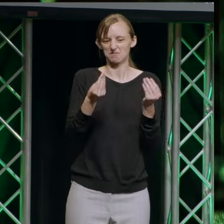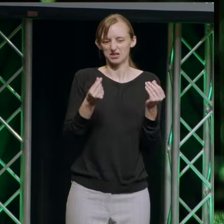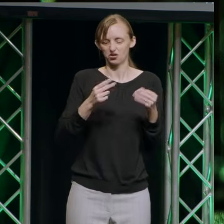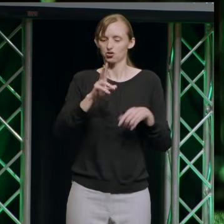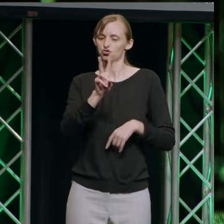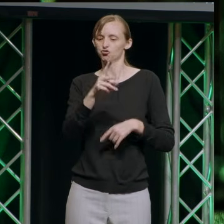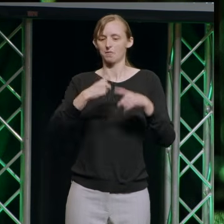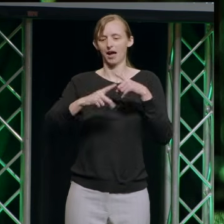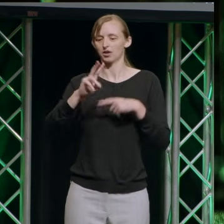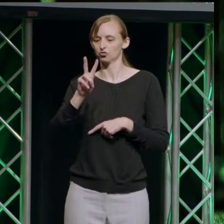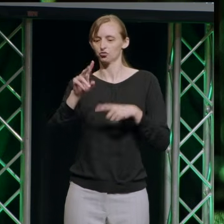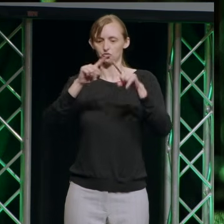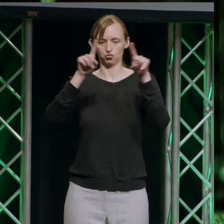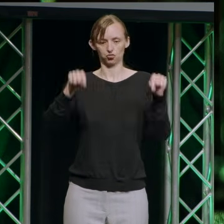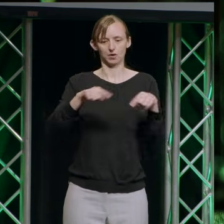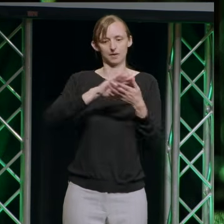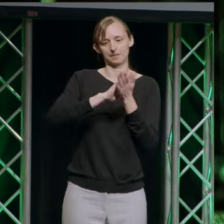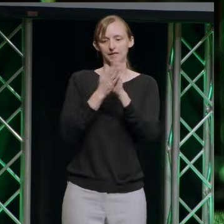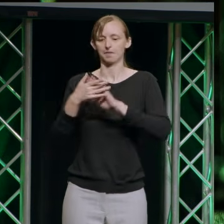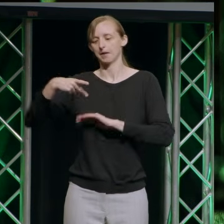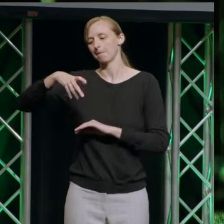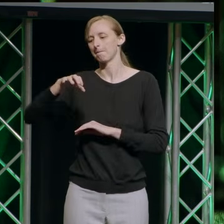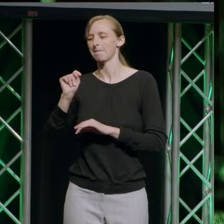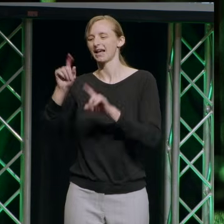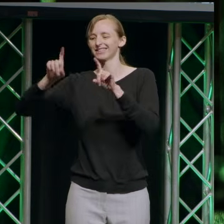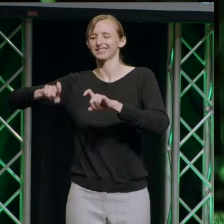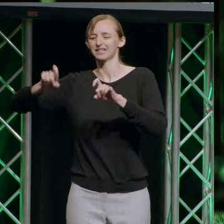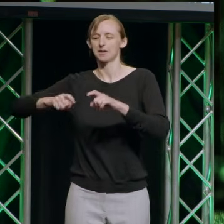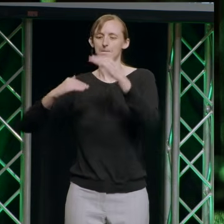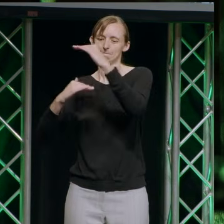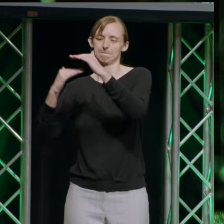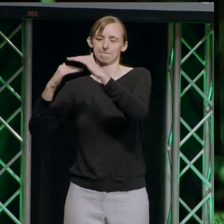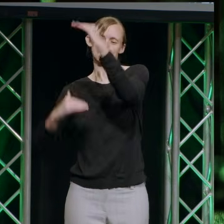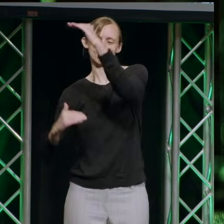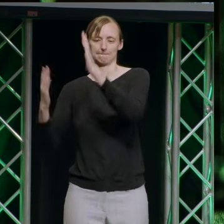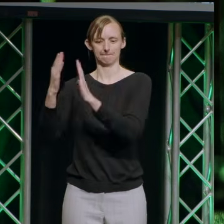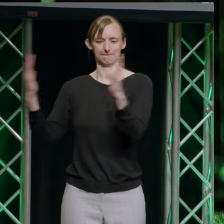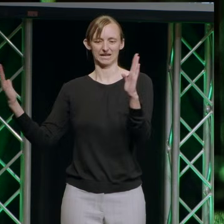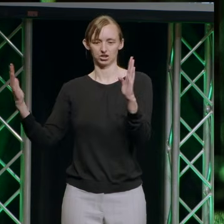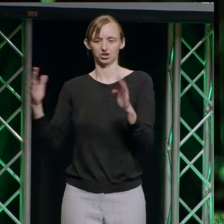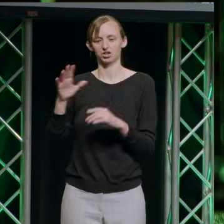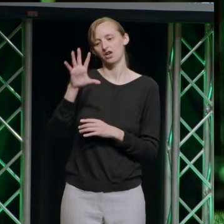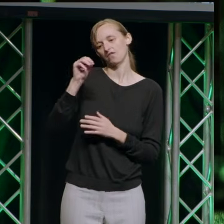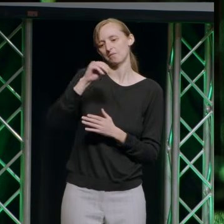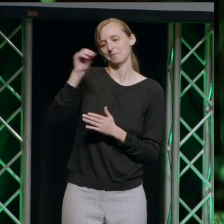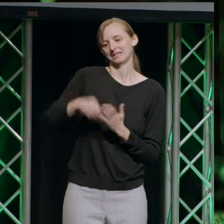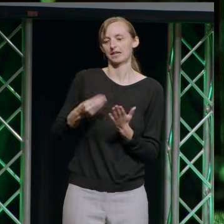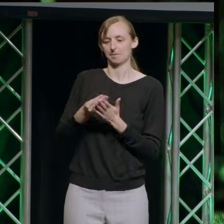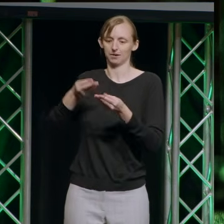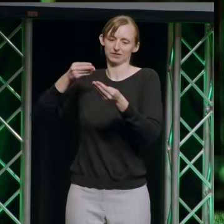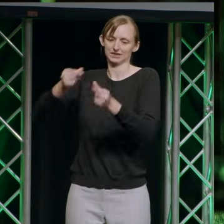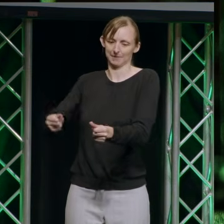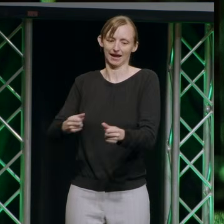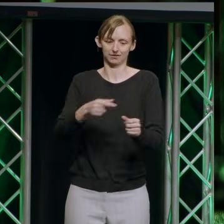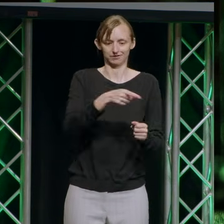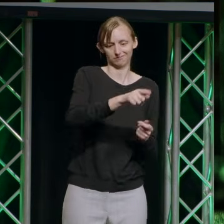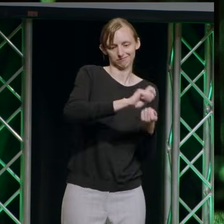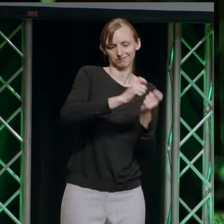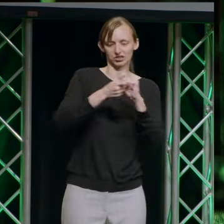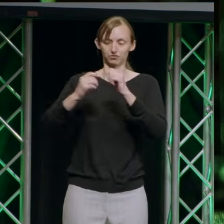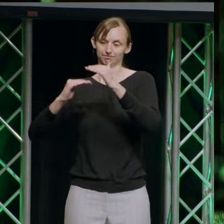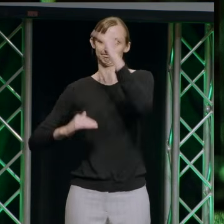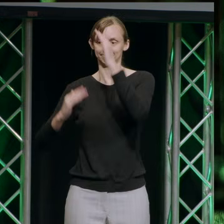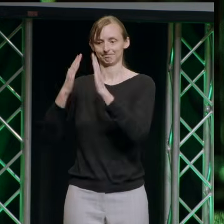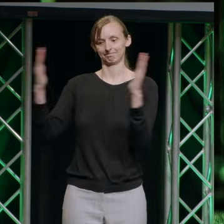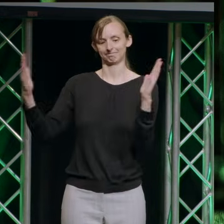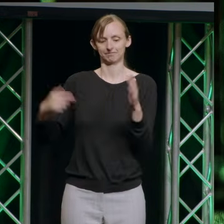square, to a pilot scale, which is larger. And so that is what we would spend 50% of this on. The other 25% would be